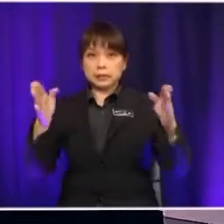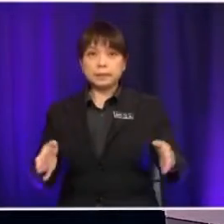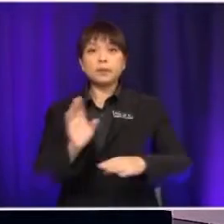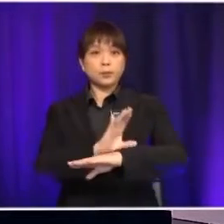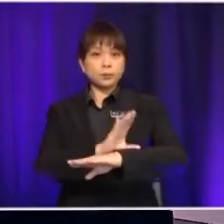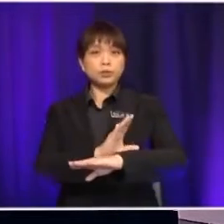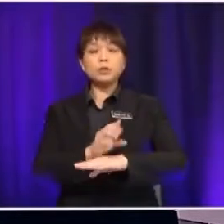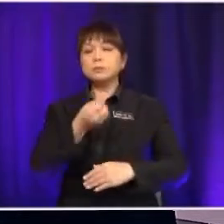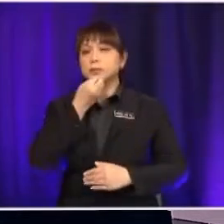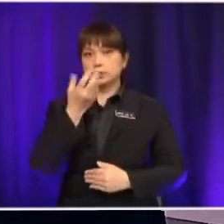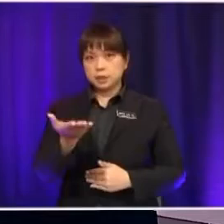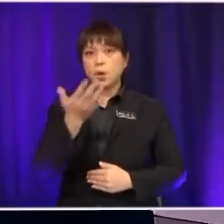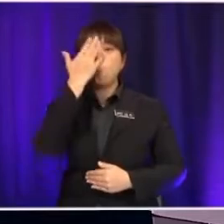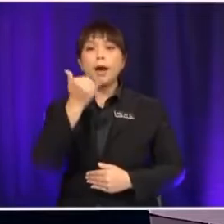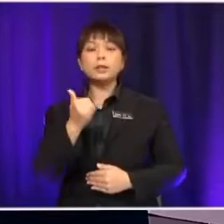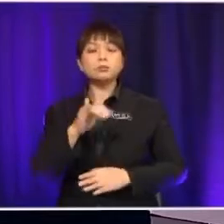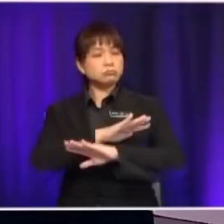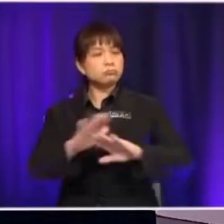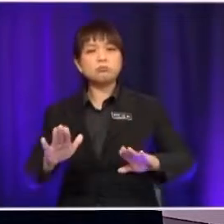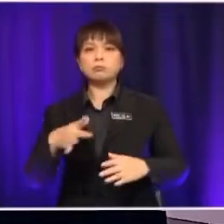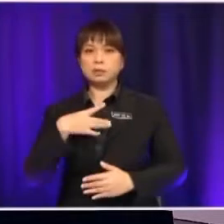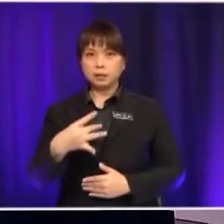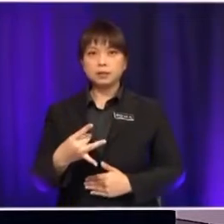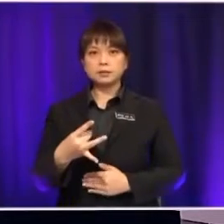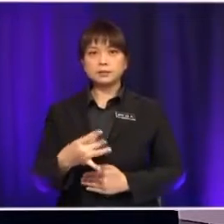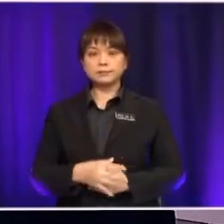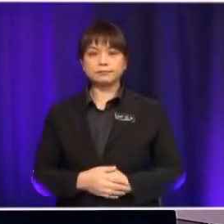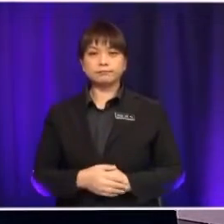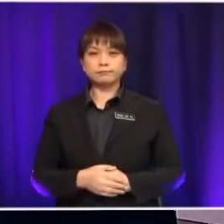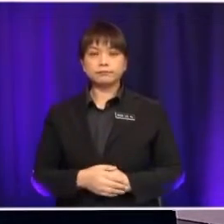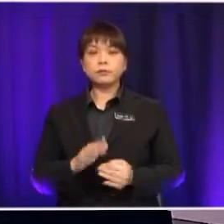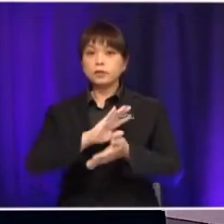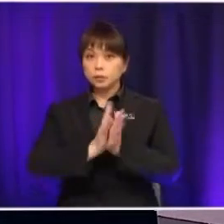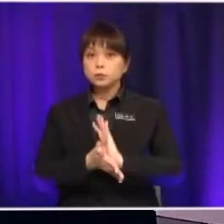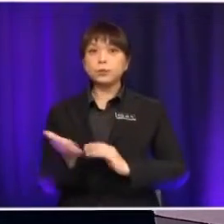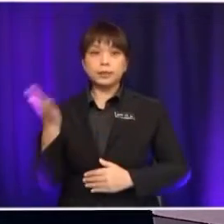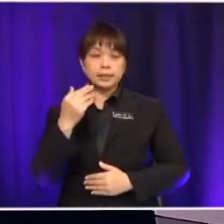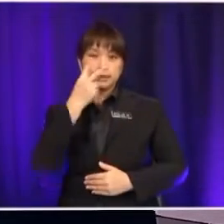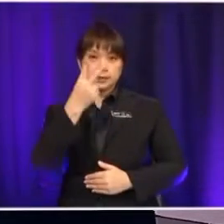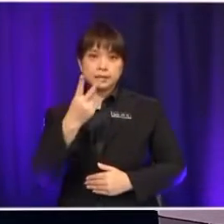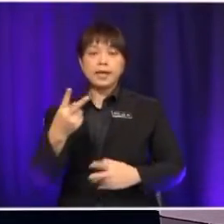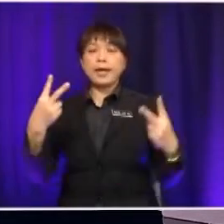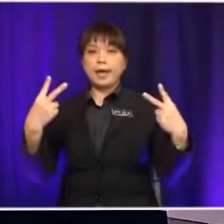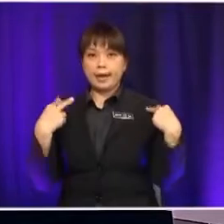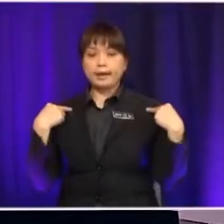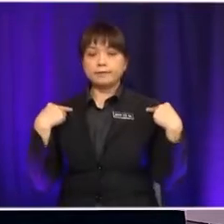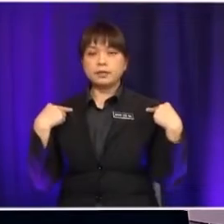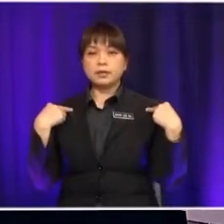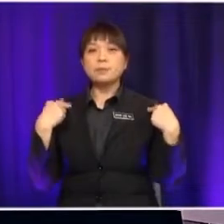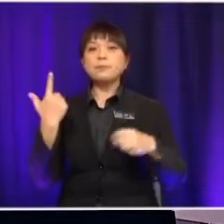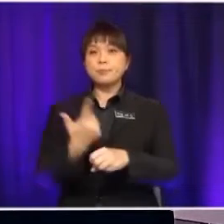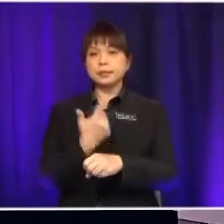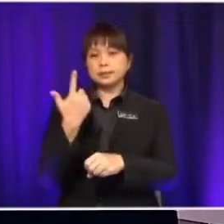So yeah, you just connect the sentence, right? All right. Okay. So let's see. All right. Let's have a practice here. All